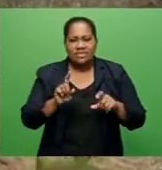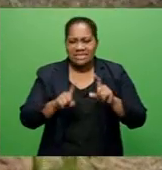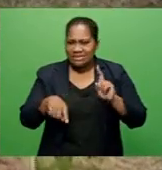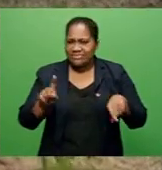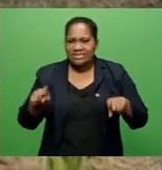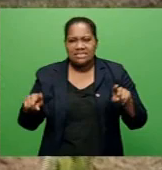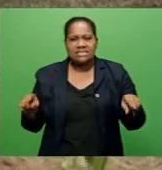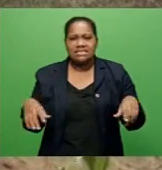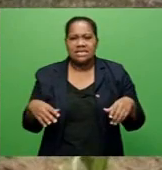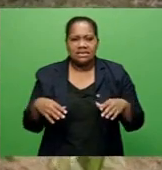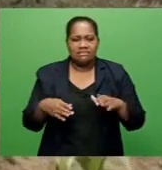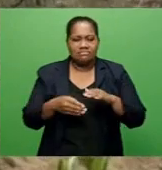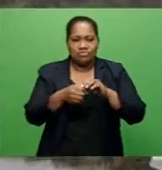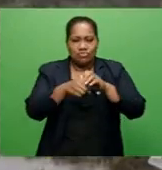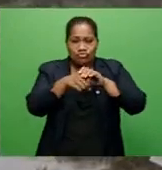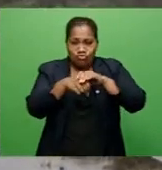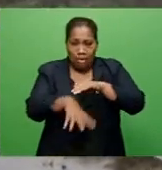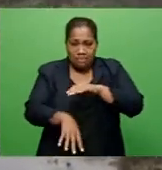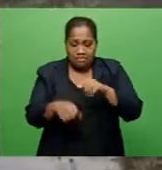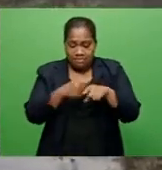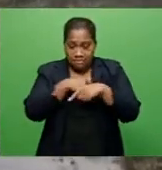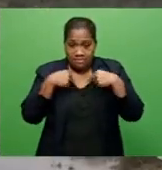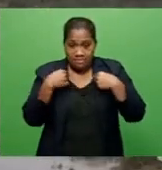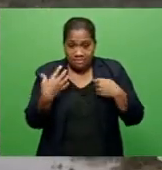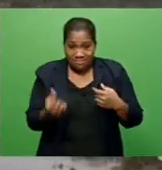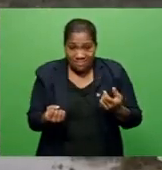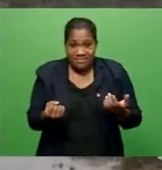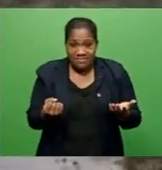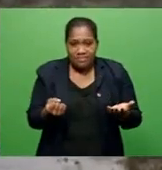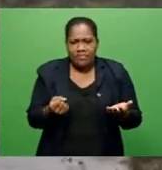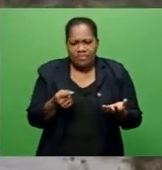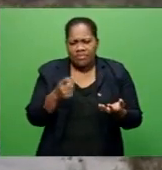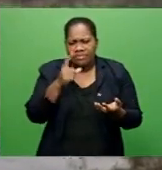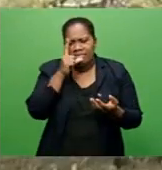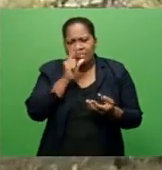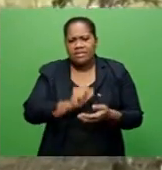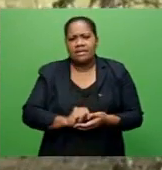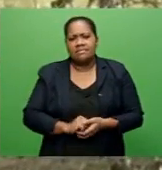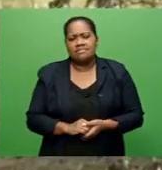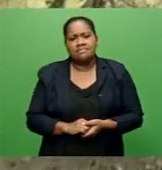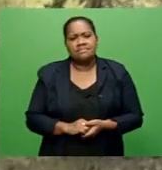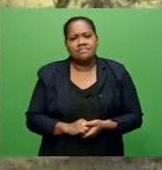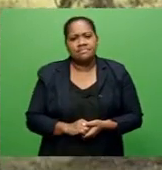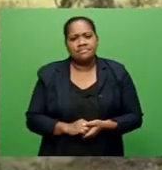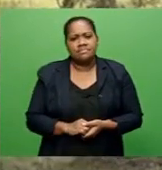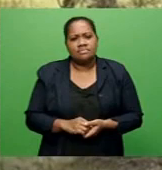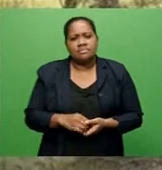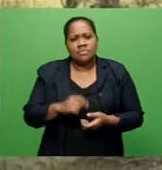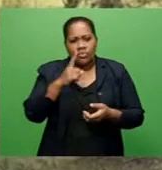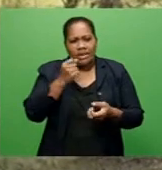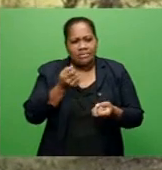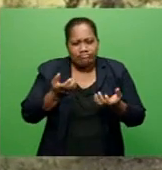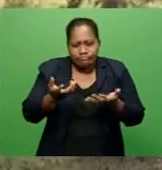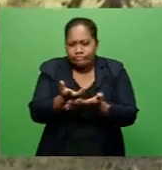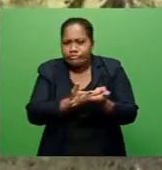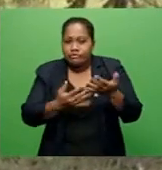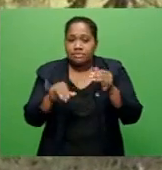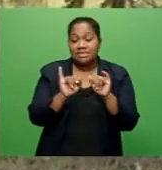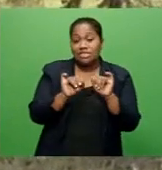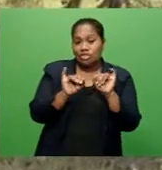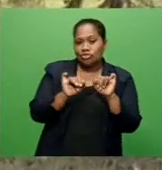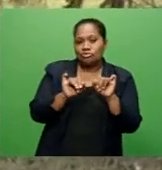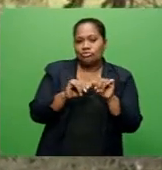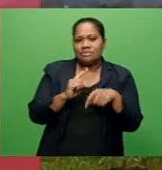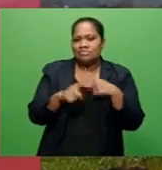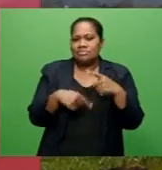of crops that we have, we can address this the issue around food security in